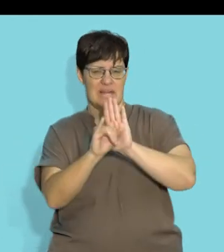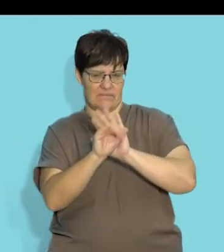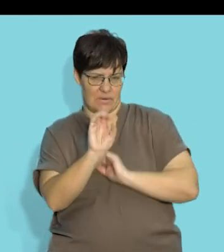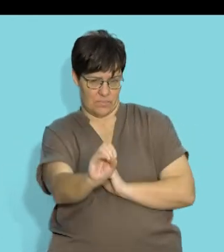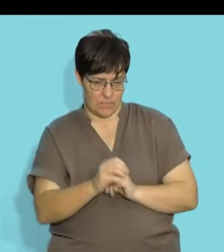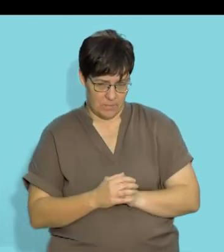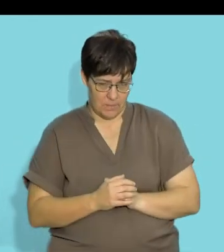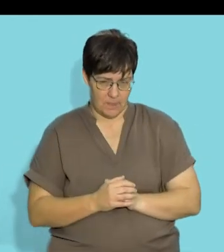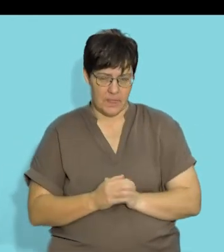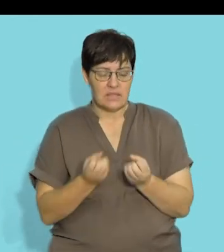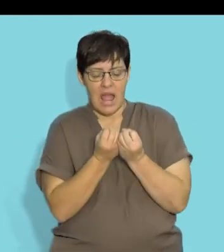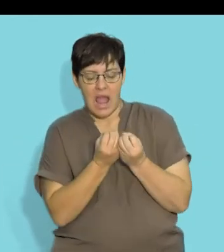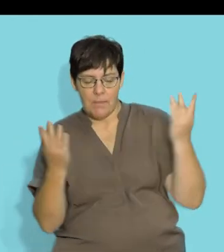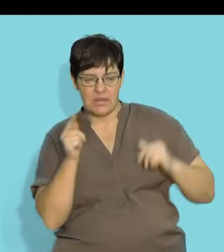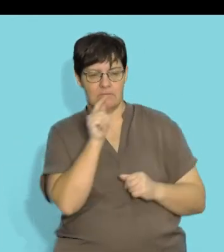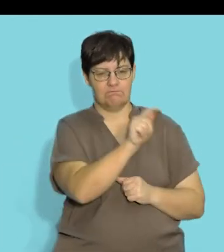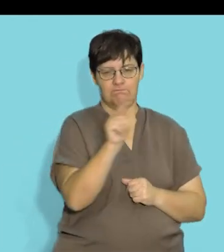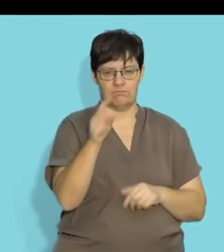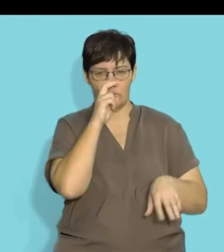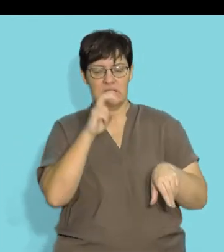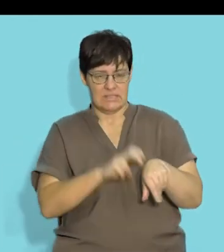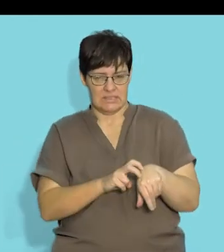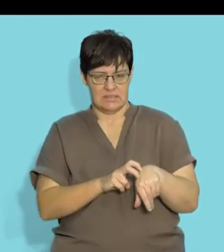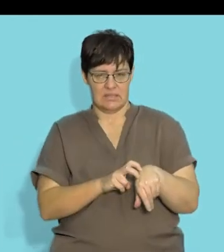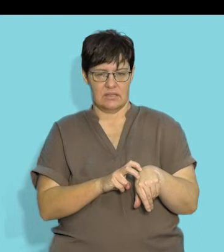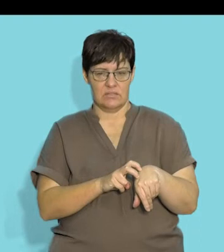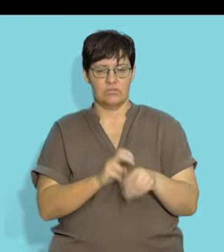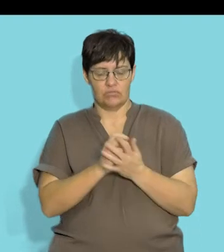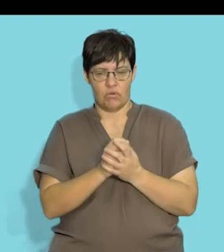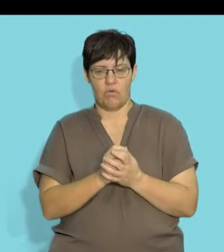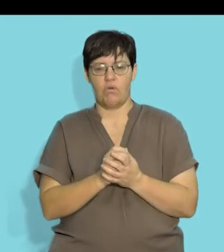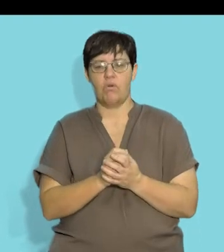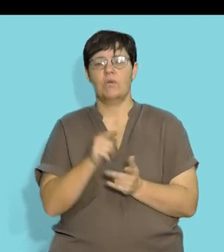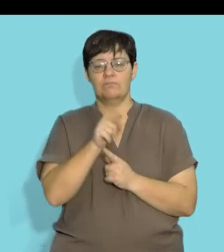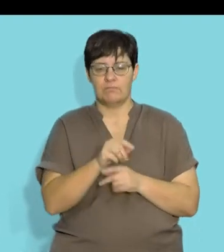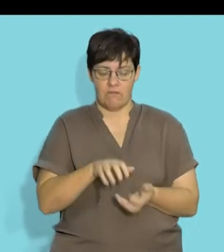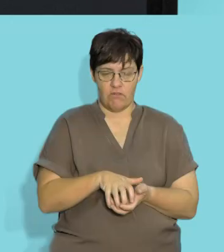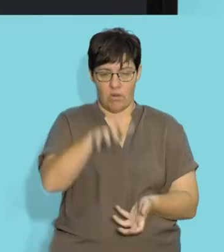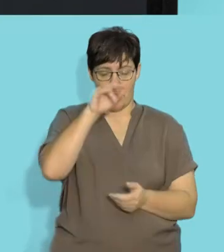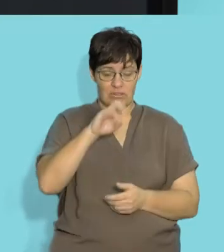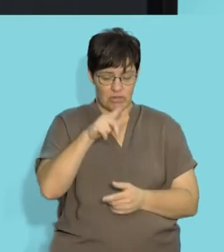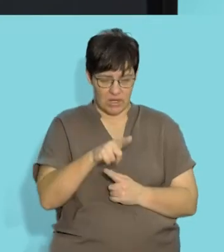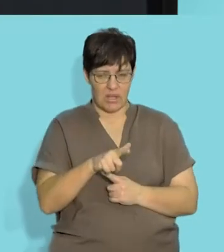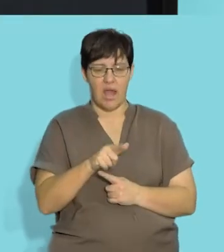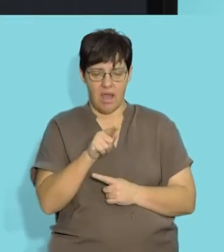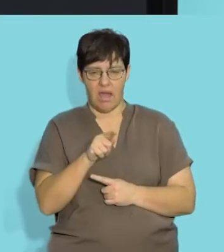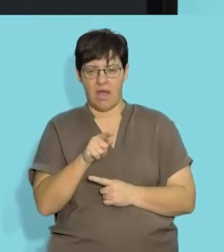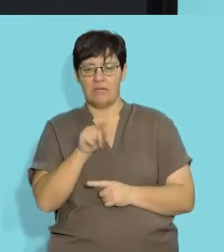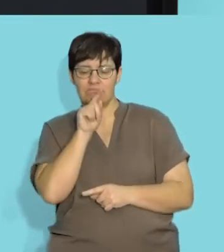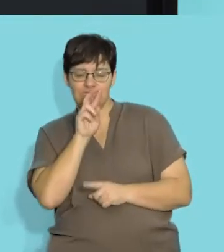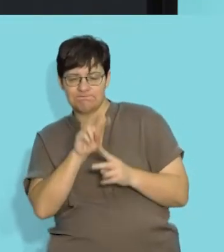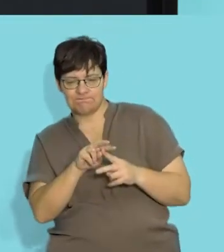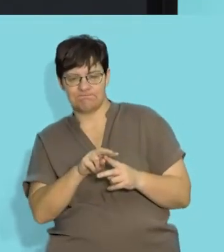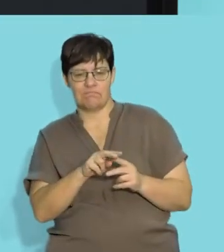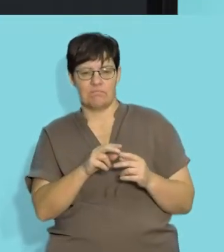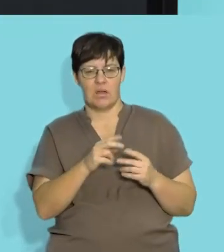actually the quantities that we would need to use in our volumetric analysis equation in terms of concentration, volume,